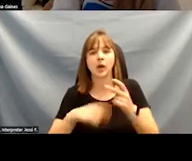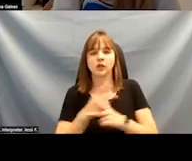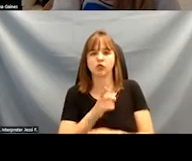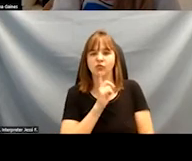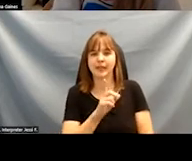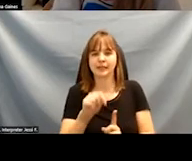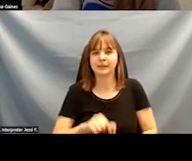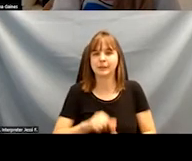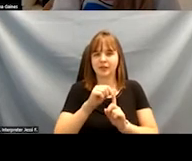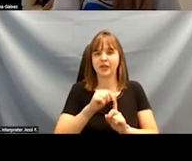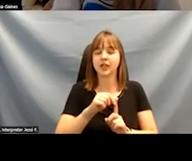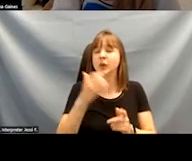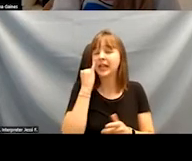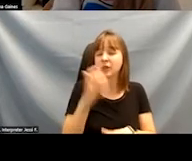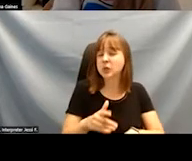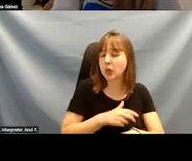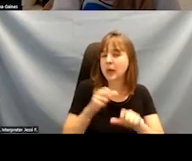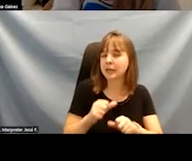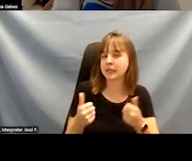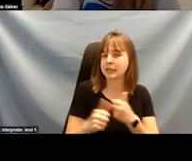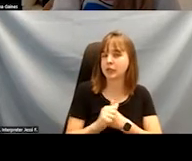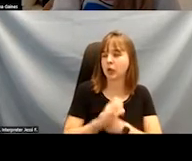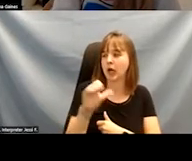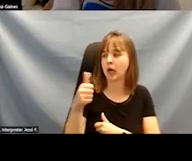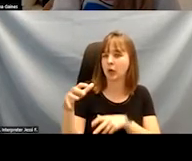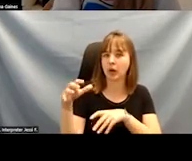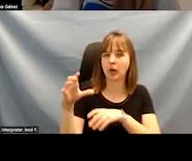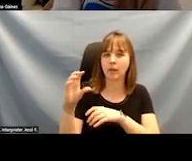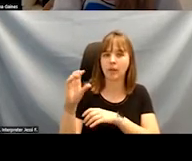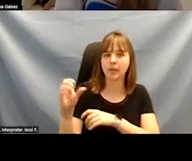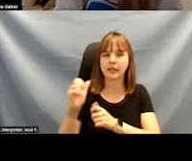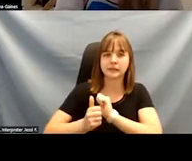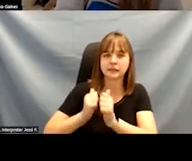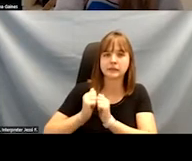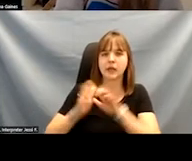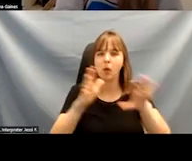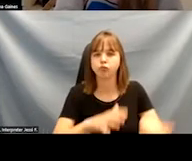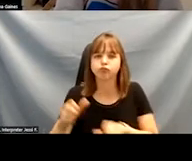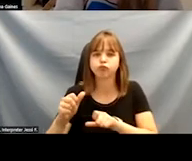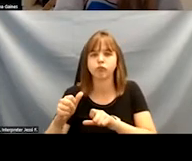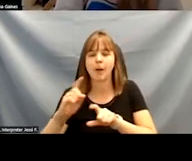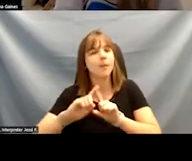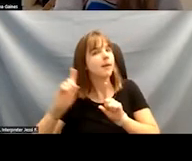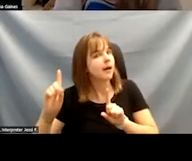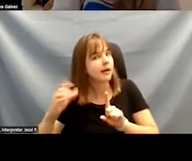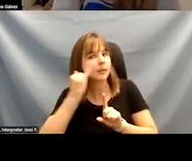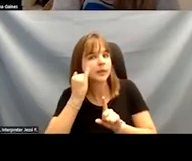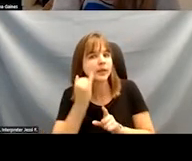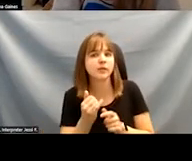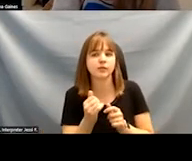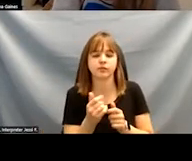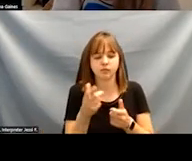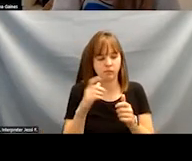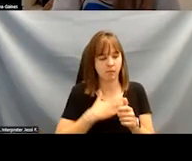us. And now what the future looks like, I'm not sure. But for the last 6-7 years, I've been self-funded